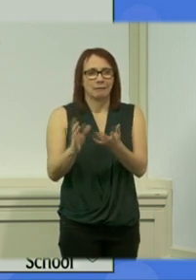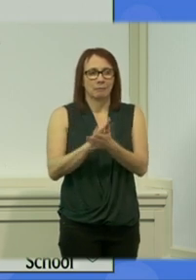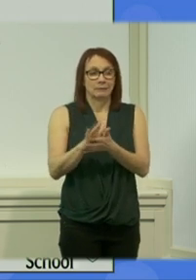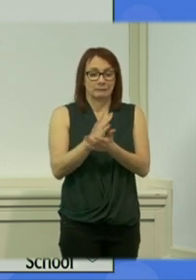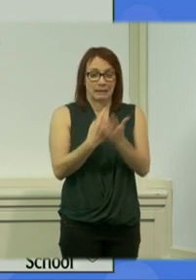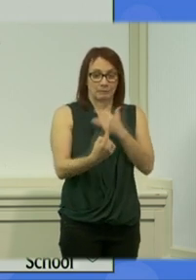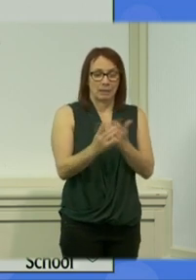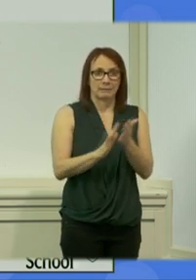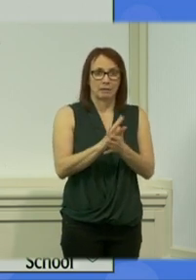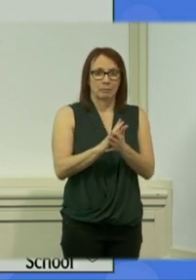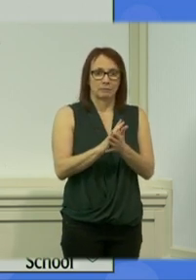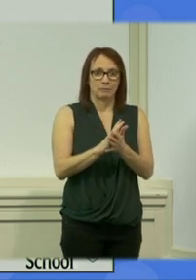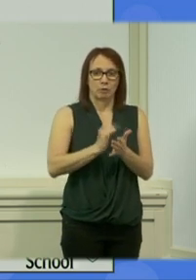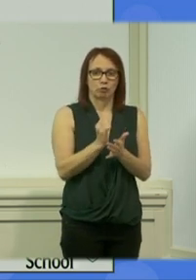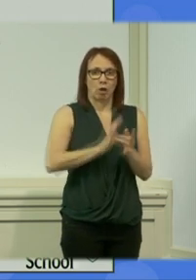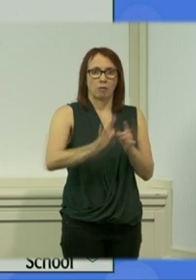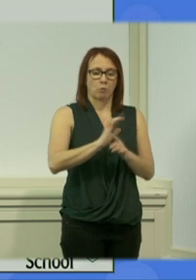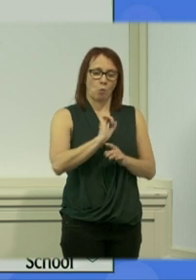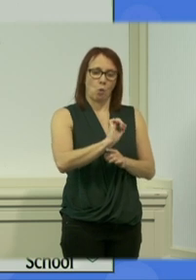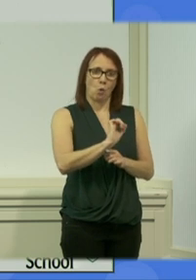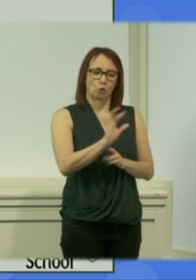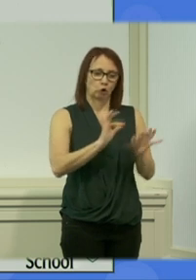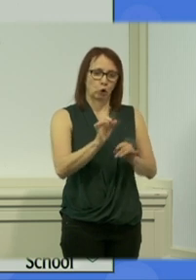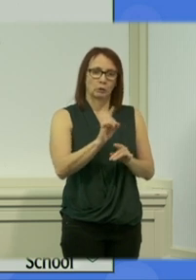how much to spend on defence.